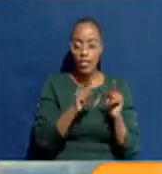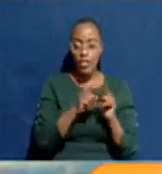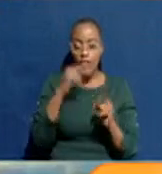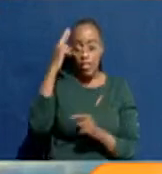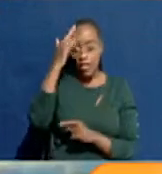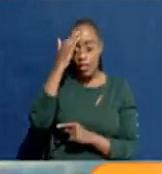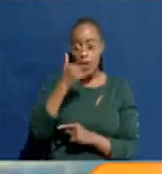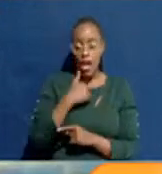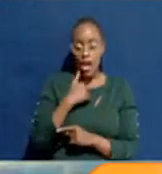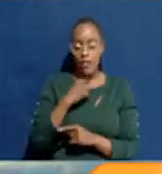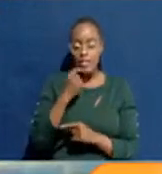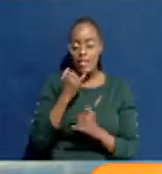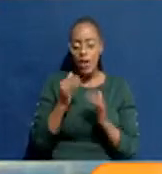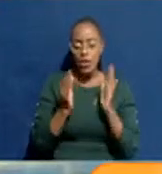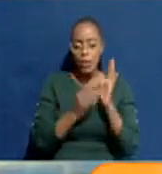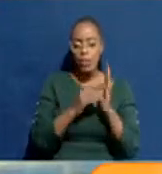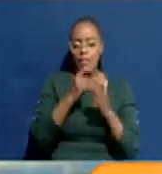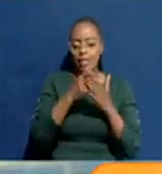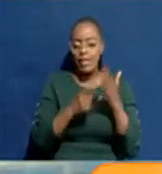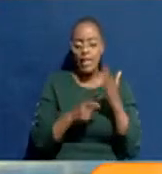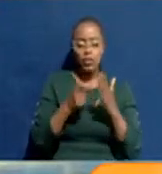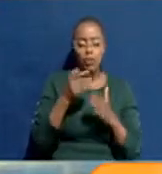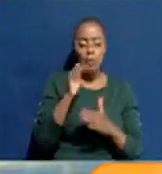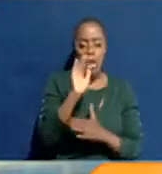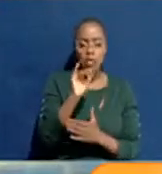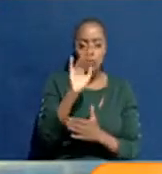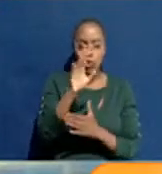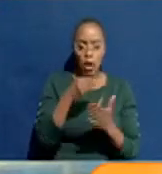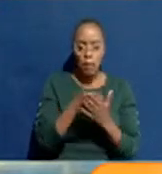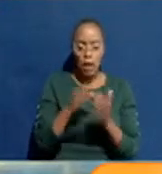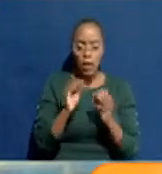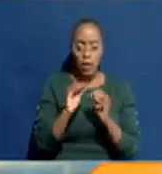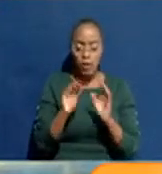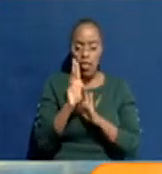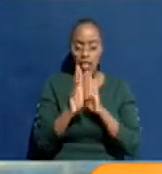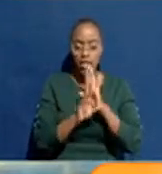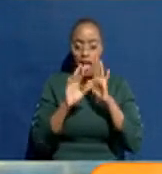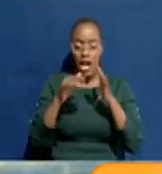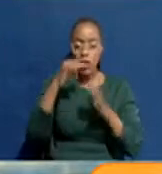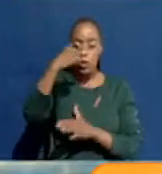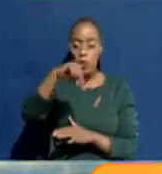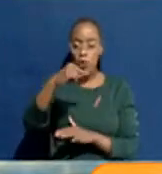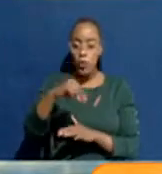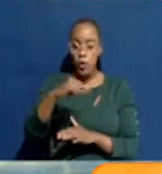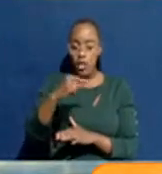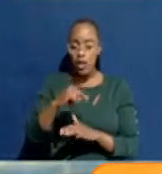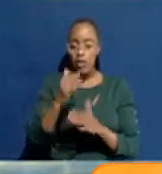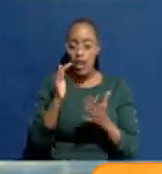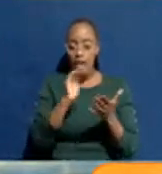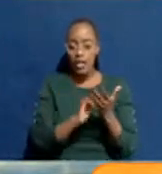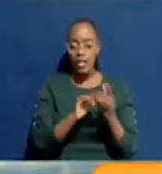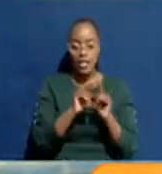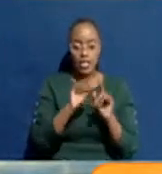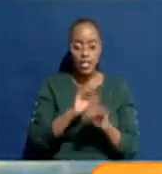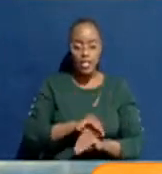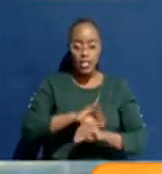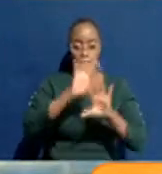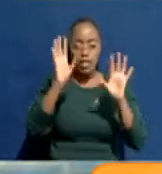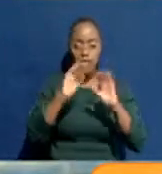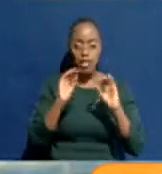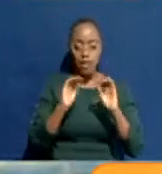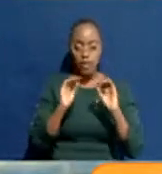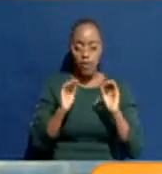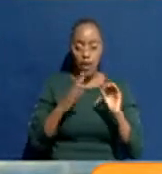why they're calling it a tax now. The regulations around how you qualify, again, those are not clear. And